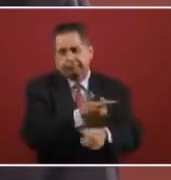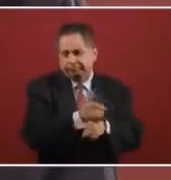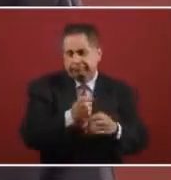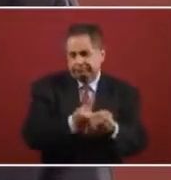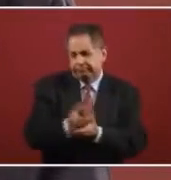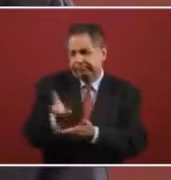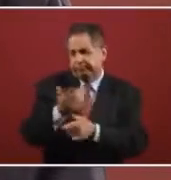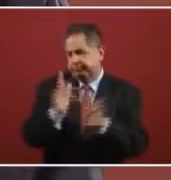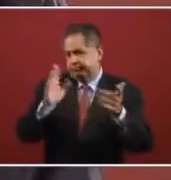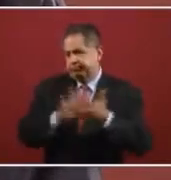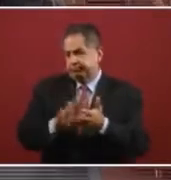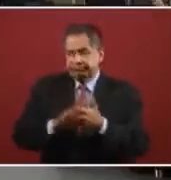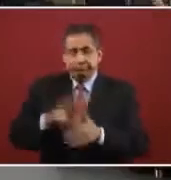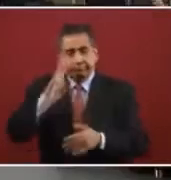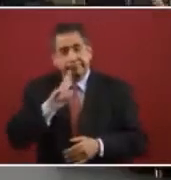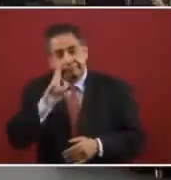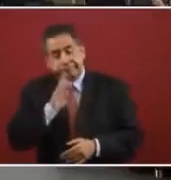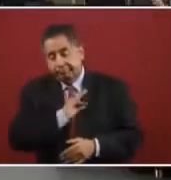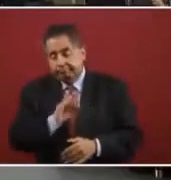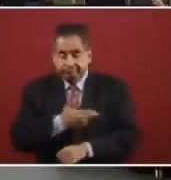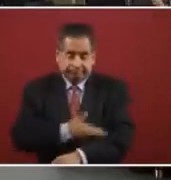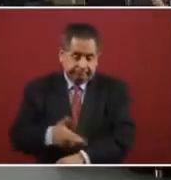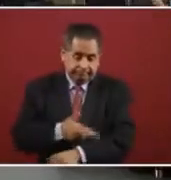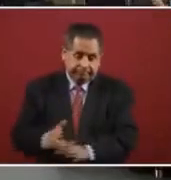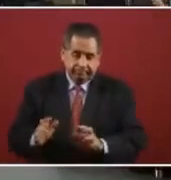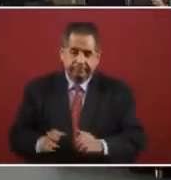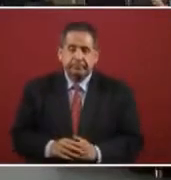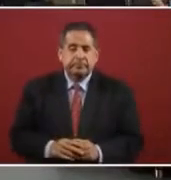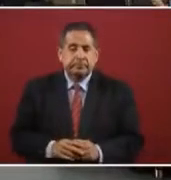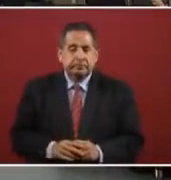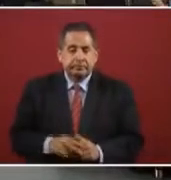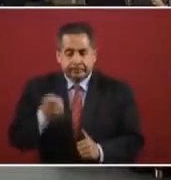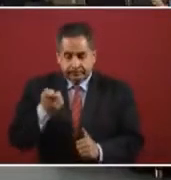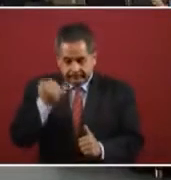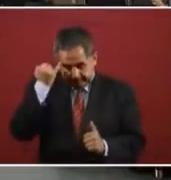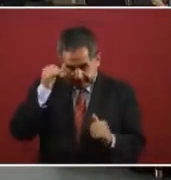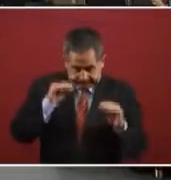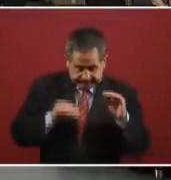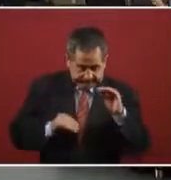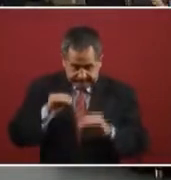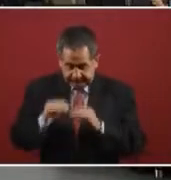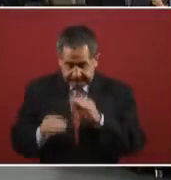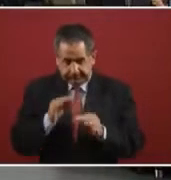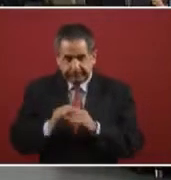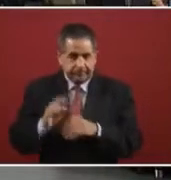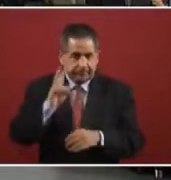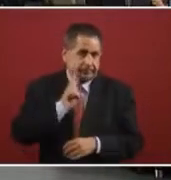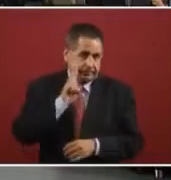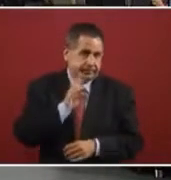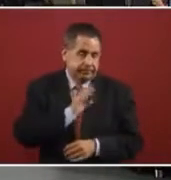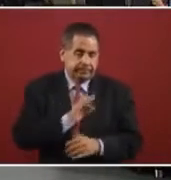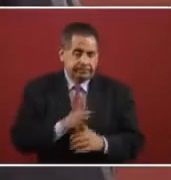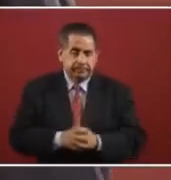in that framework, they can come out of prison. And that's what we're working on.